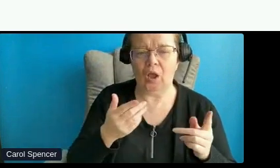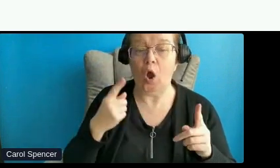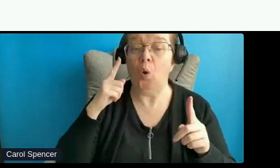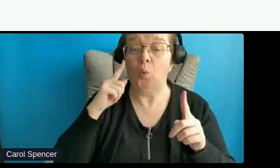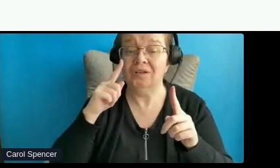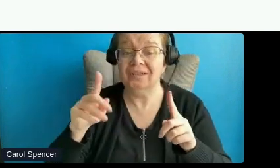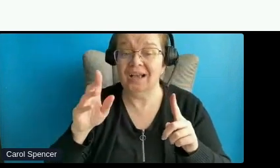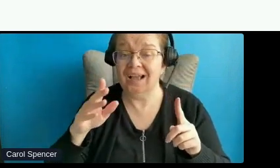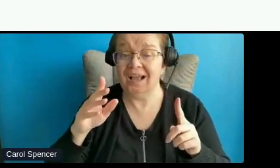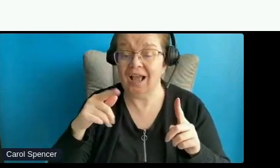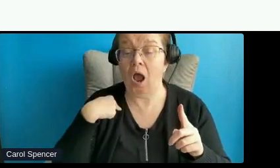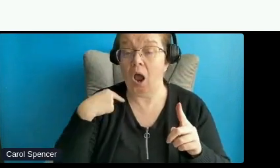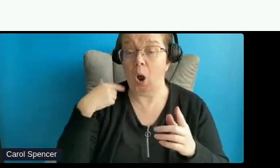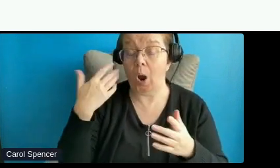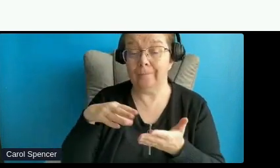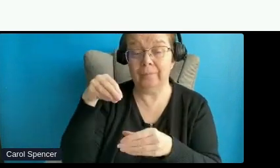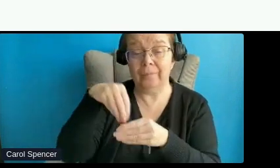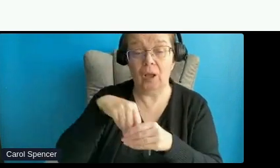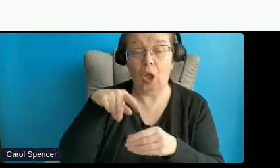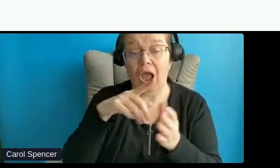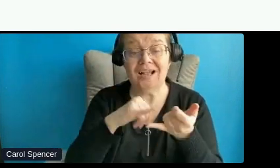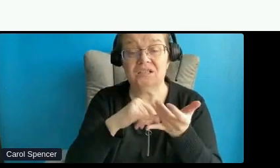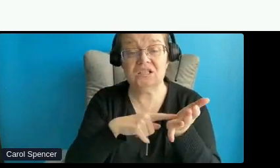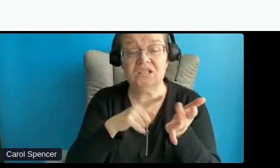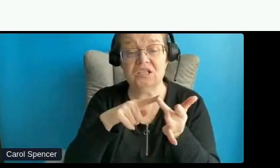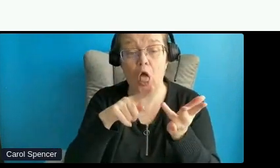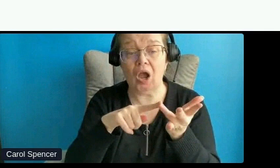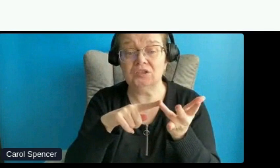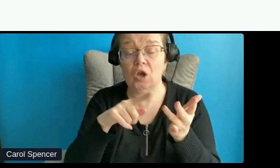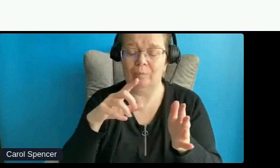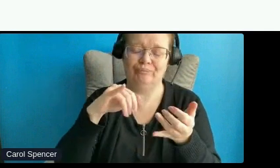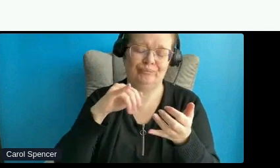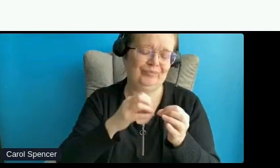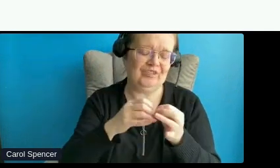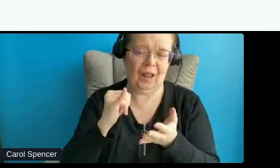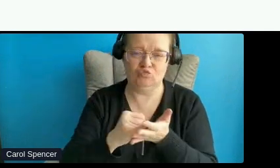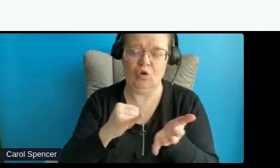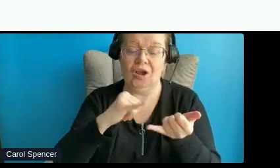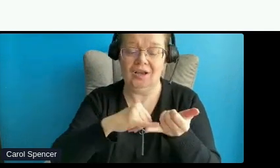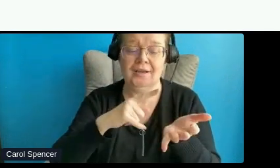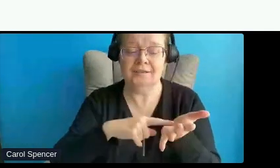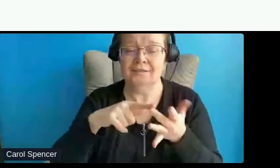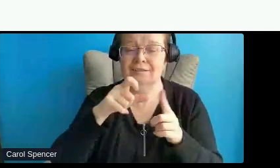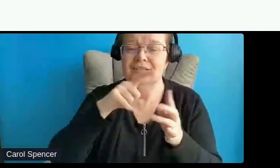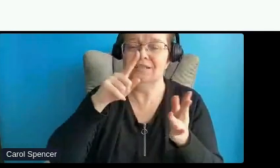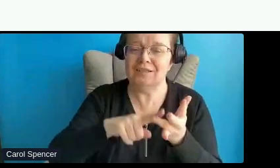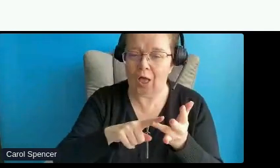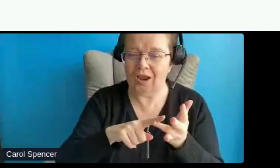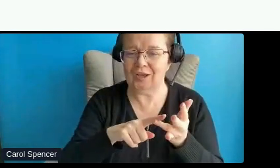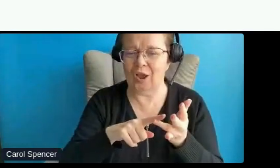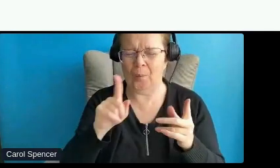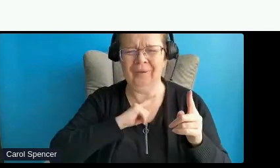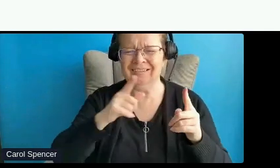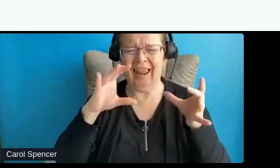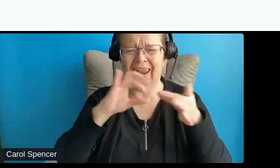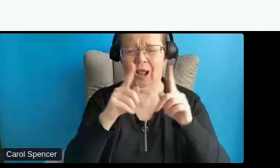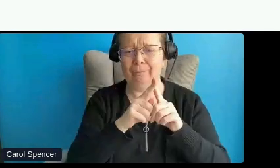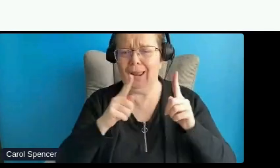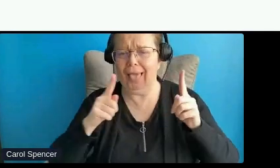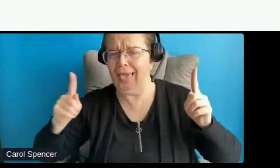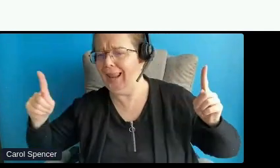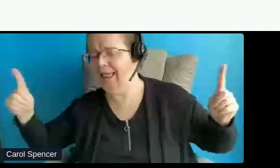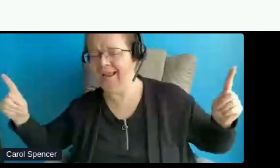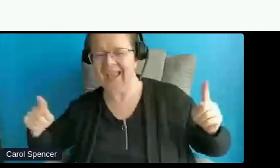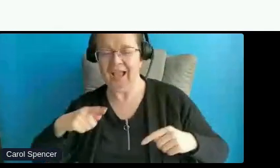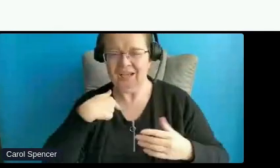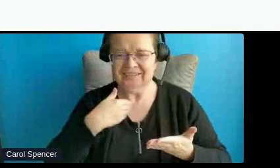I was going to say, I've also put it in the Slido chat, so people should be able to access the link from there, because it's not the snappiest of links, is it really? Not. No, thank you for saving me